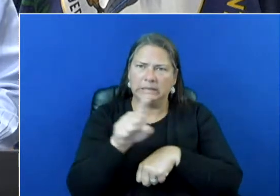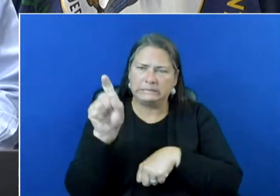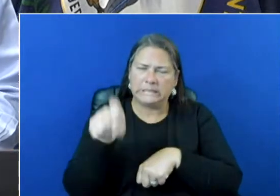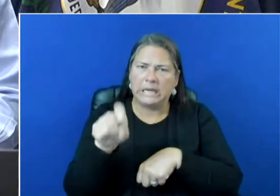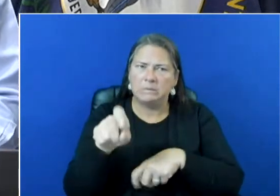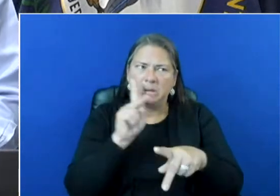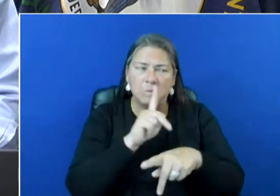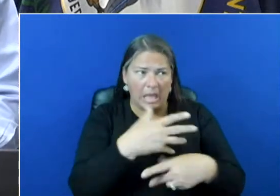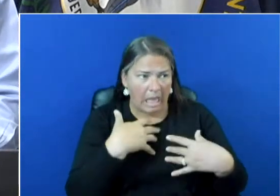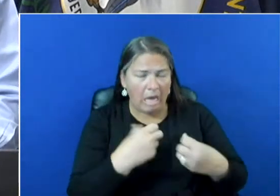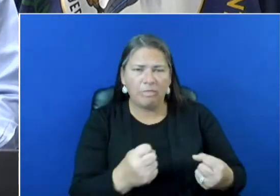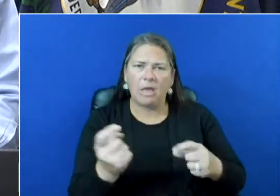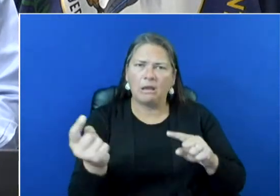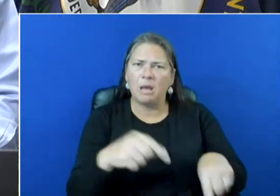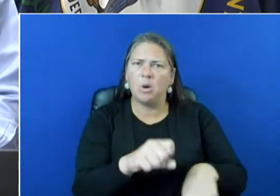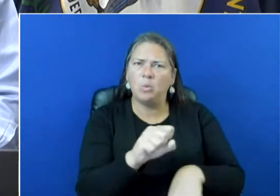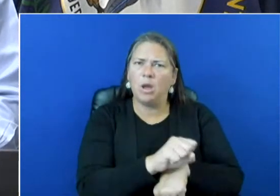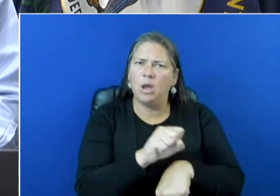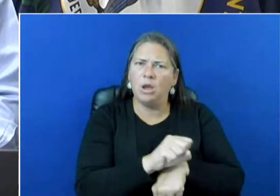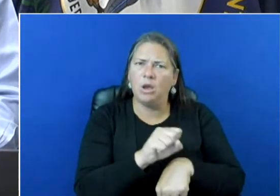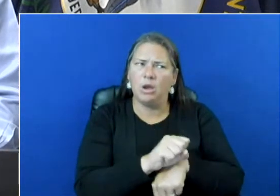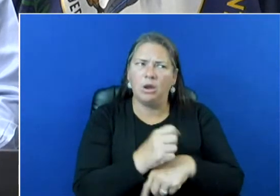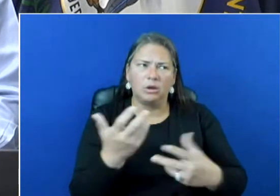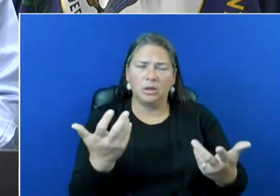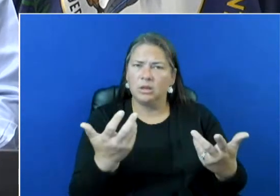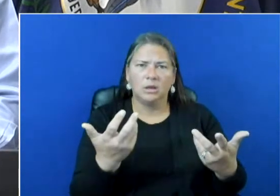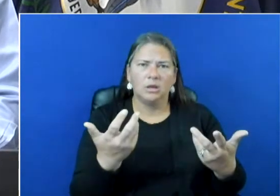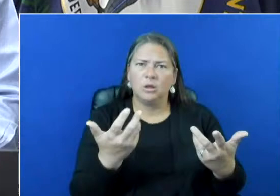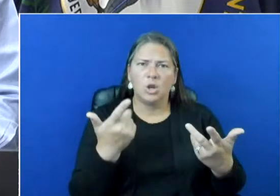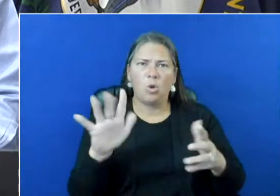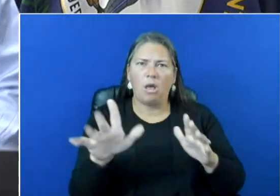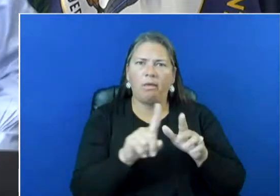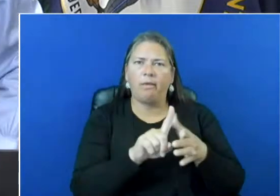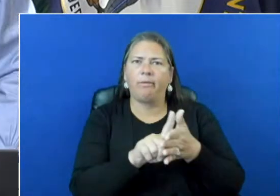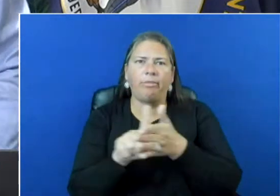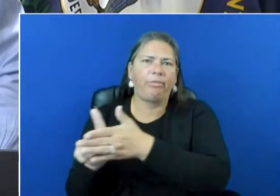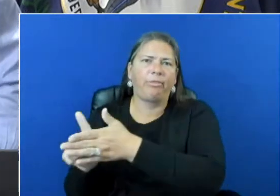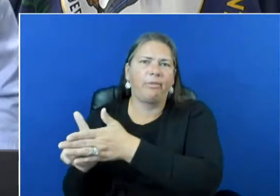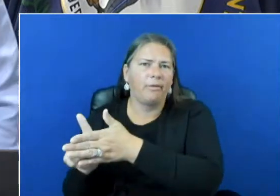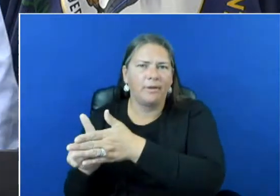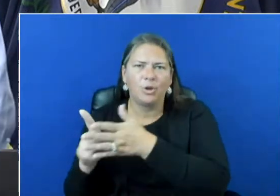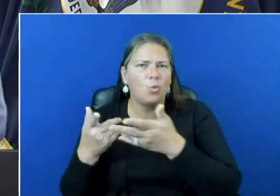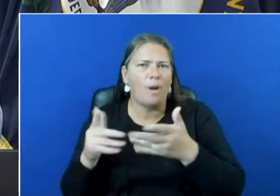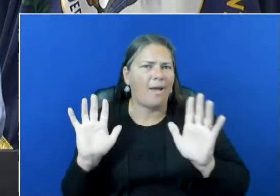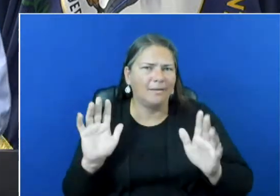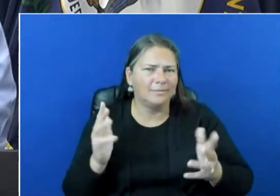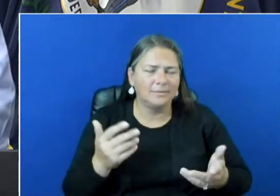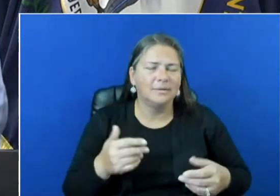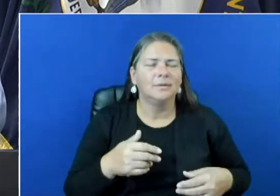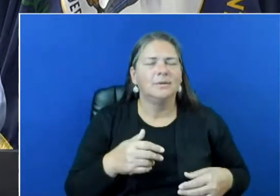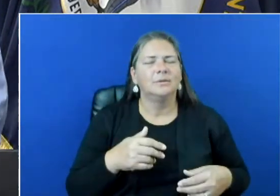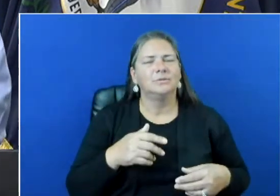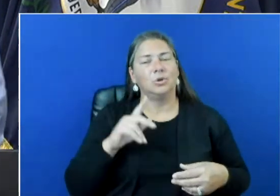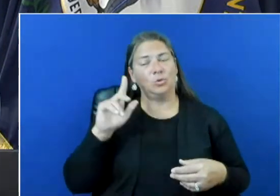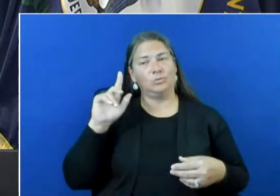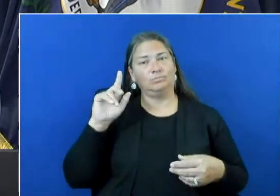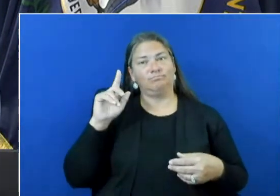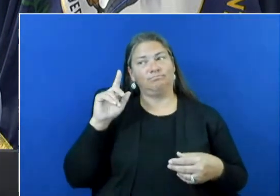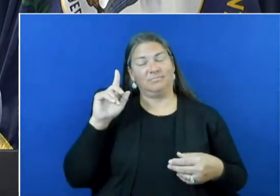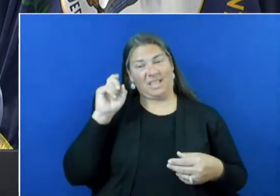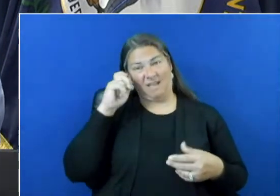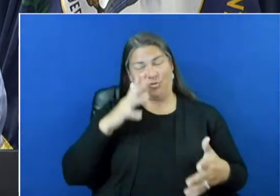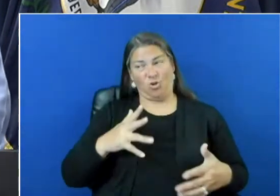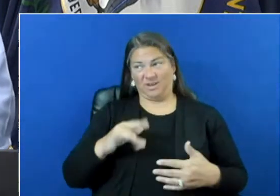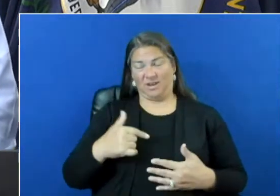up the next day and not be in quarantine. So as the governor of the Commonwealth of Kentucky, in many ways, I'm the CEO